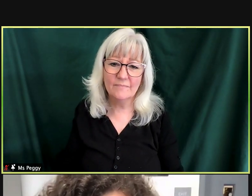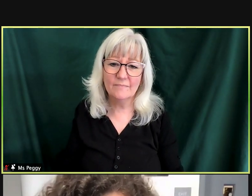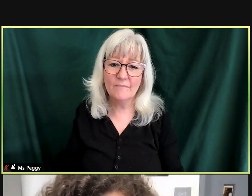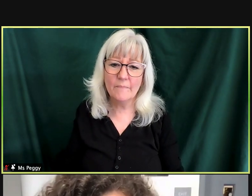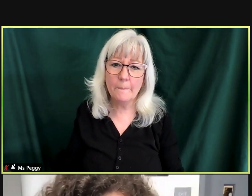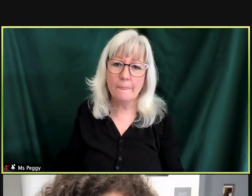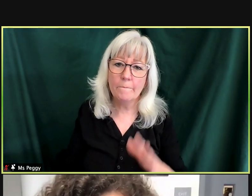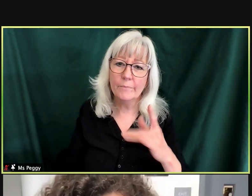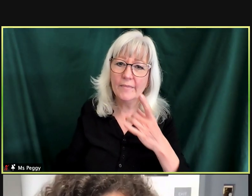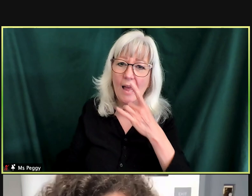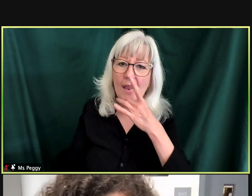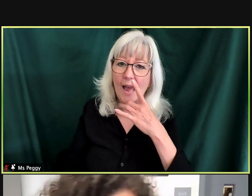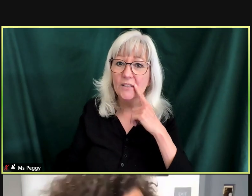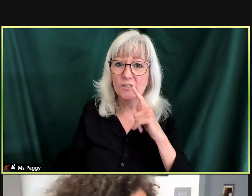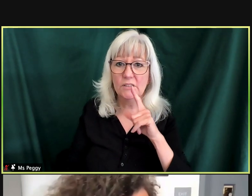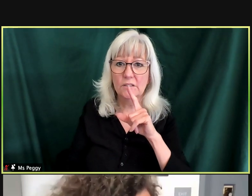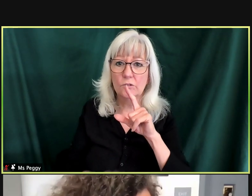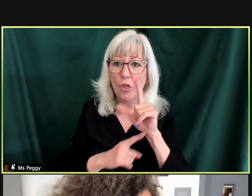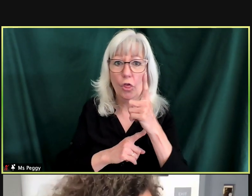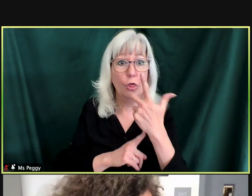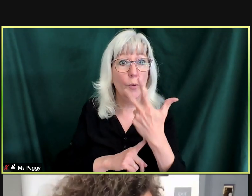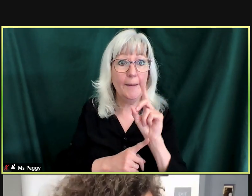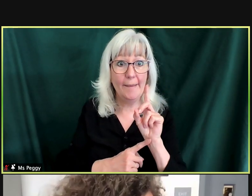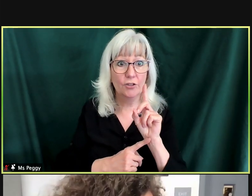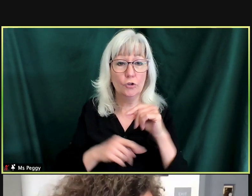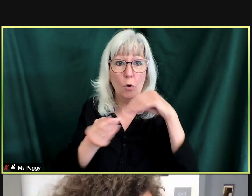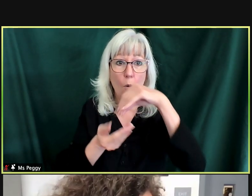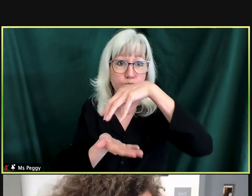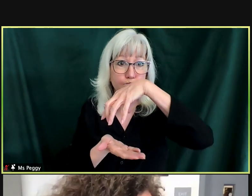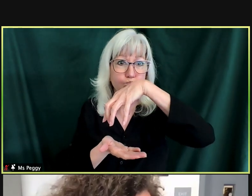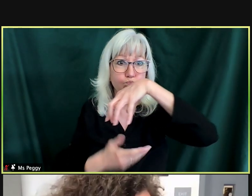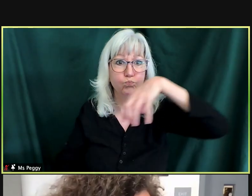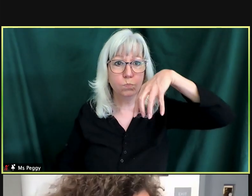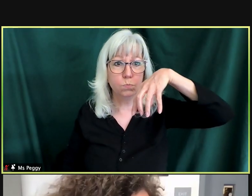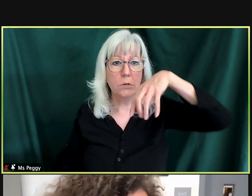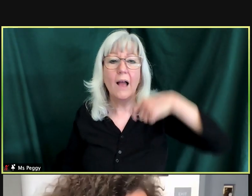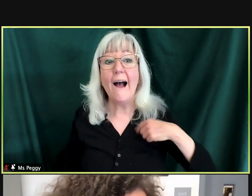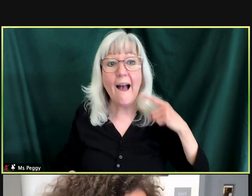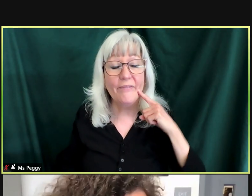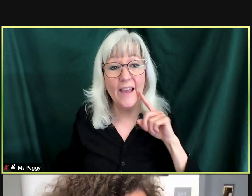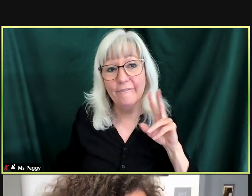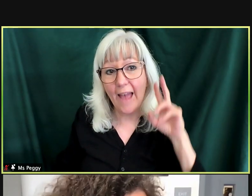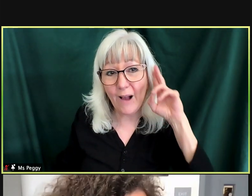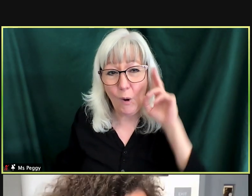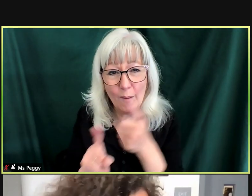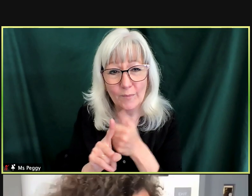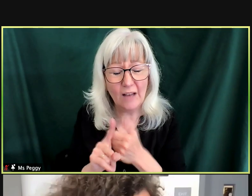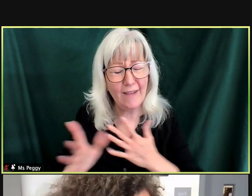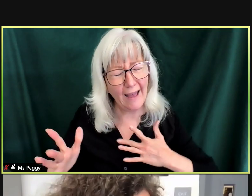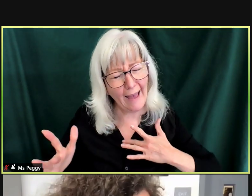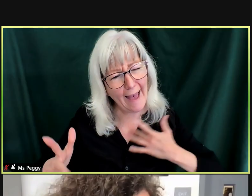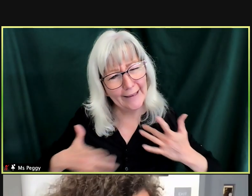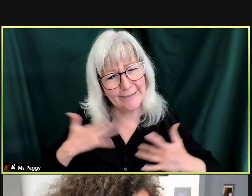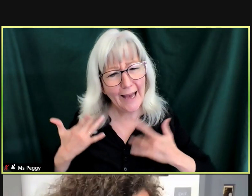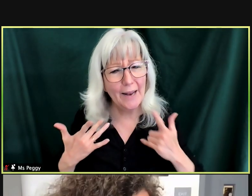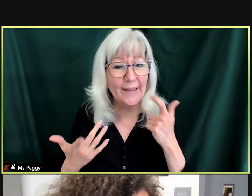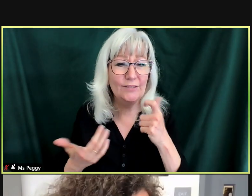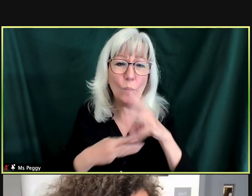The lights are three-dimensional. Yeah, they stand out. I think Van Gogh was super excited about the way the world